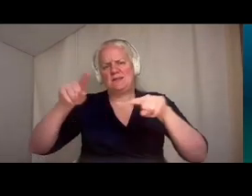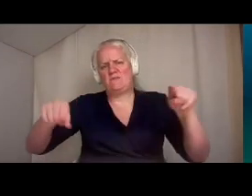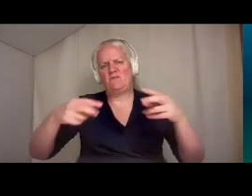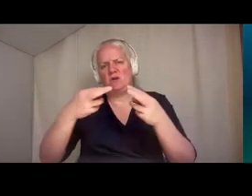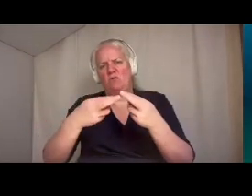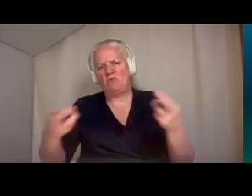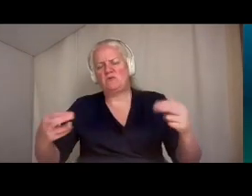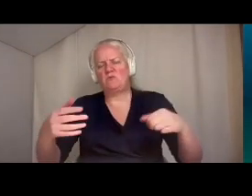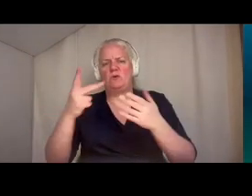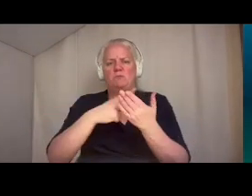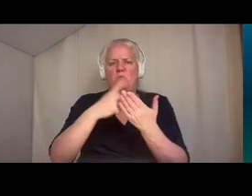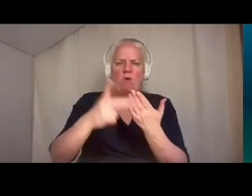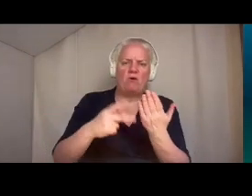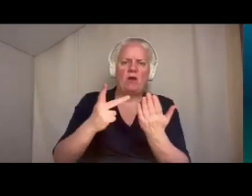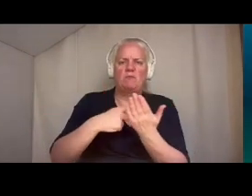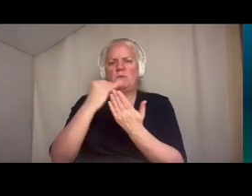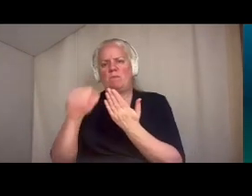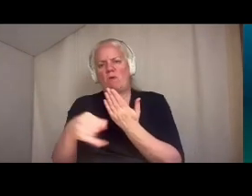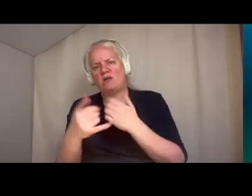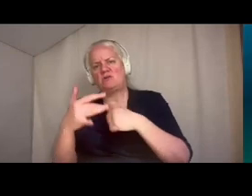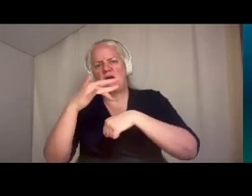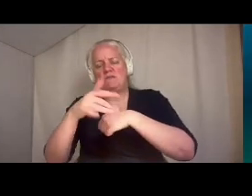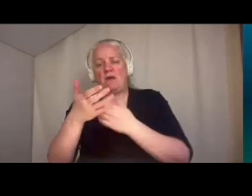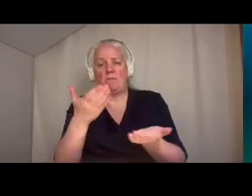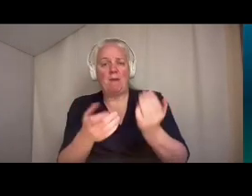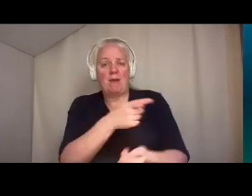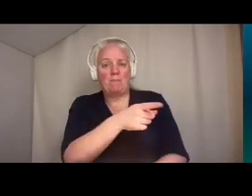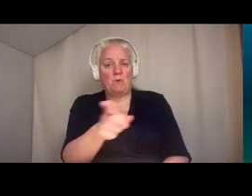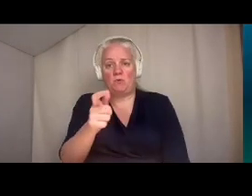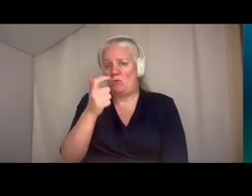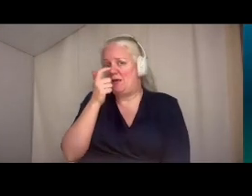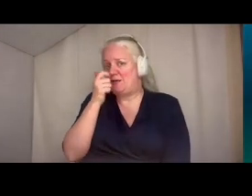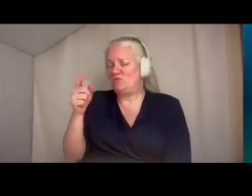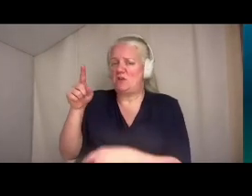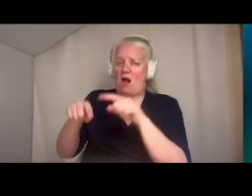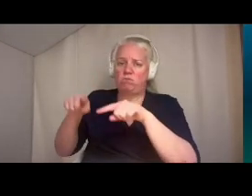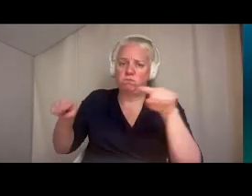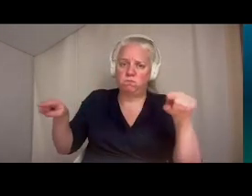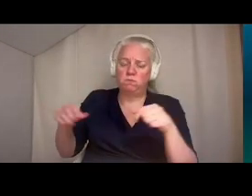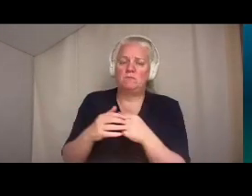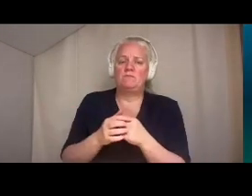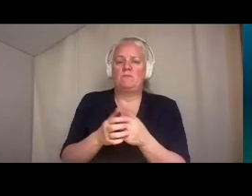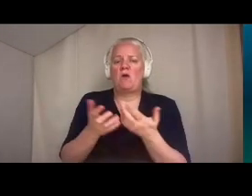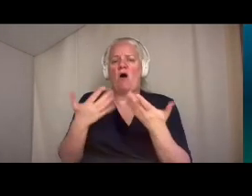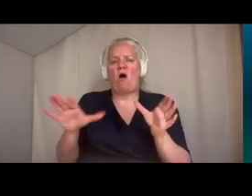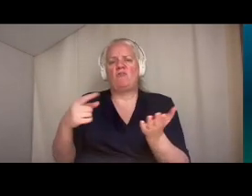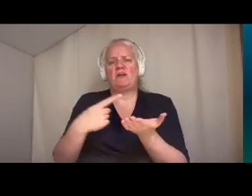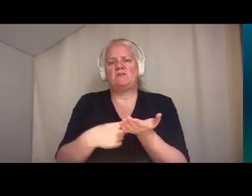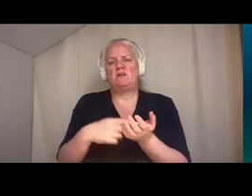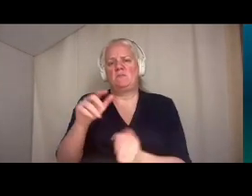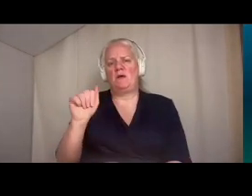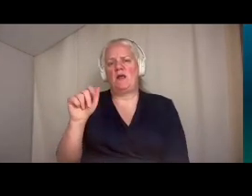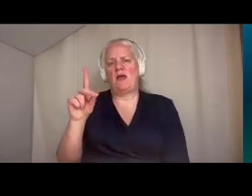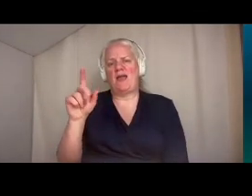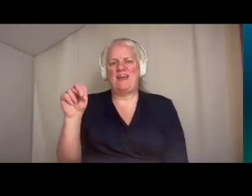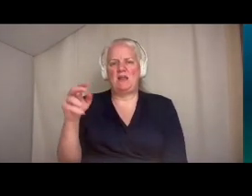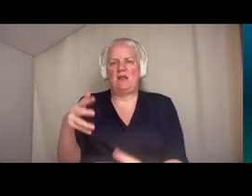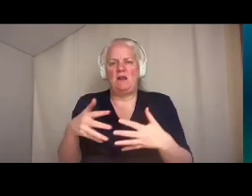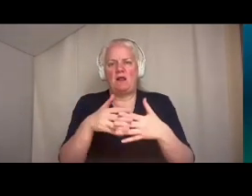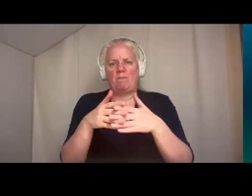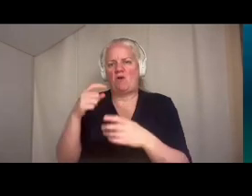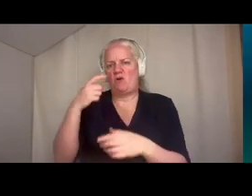and programs and projects that may interest you. We have already talked about AIDEN, the American Dream Employment